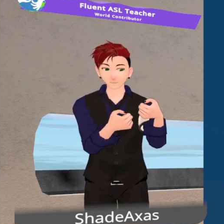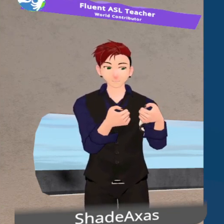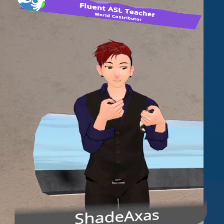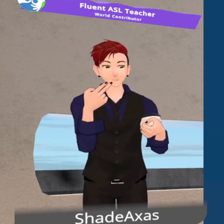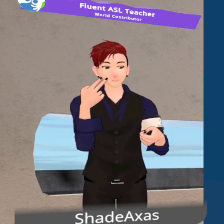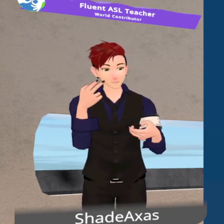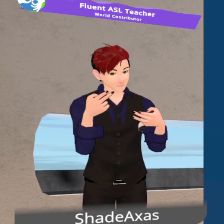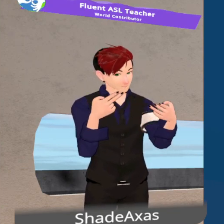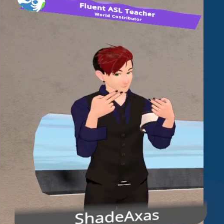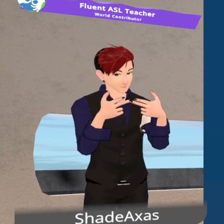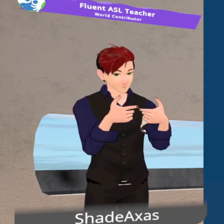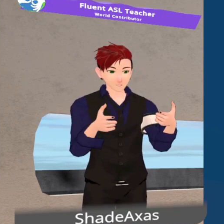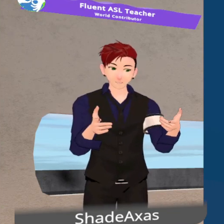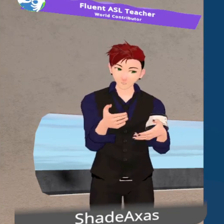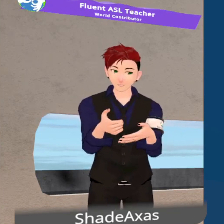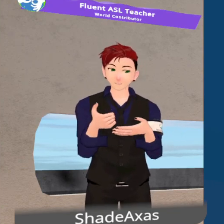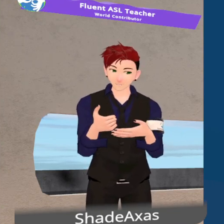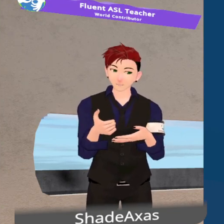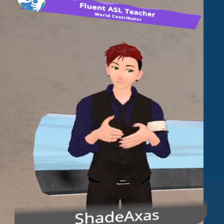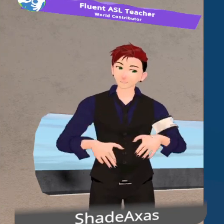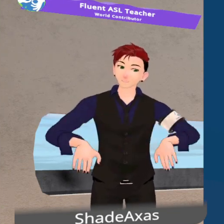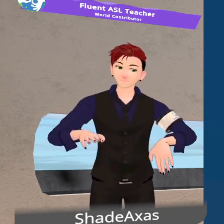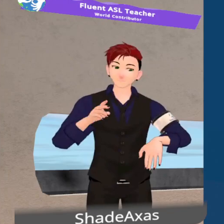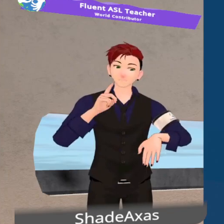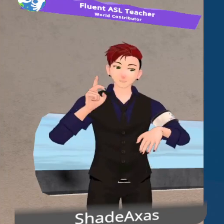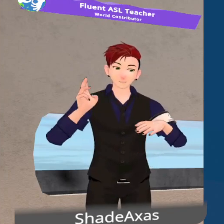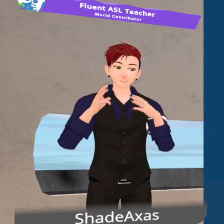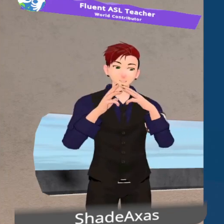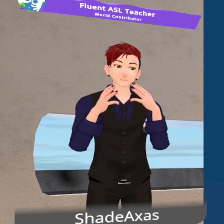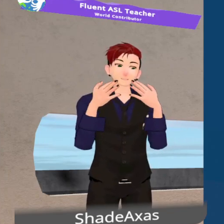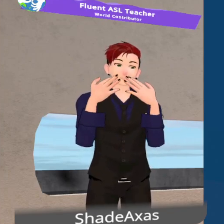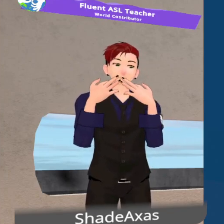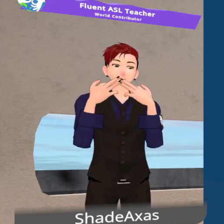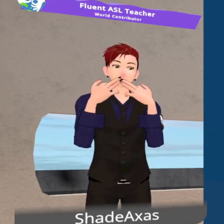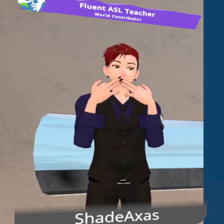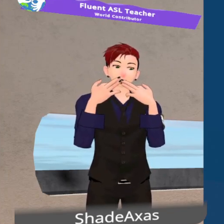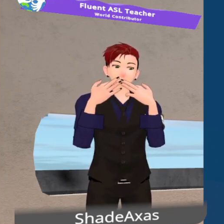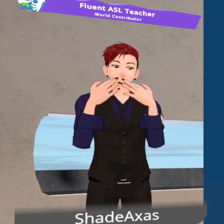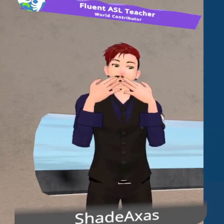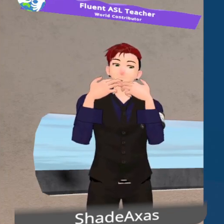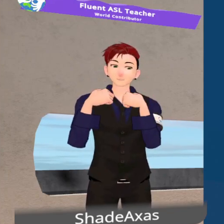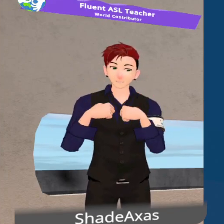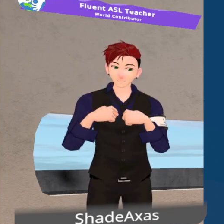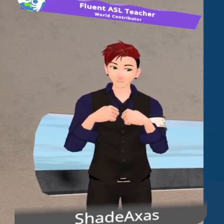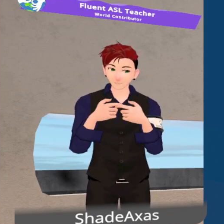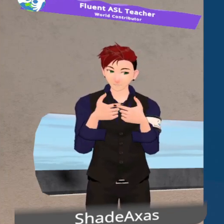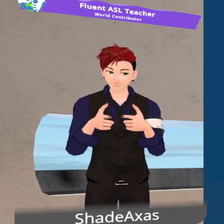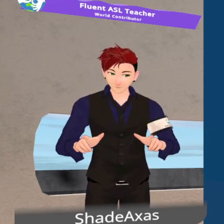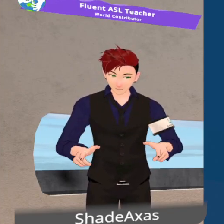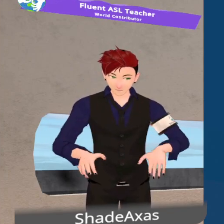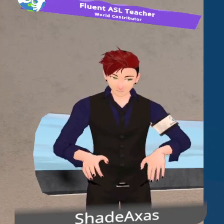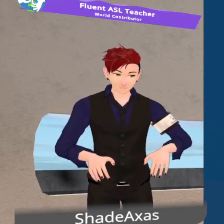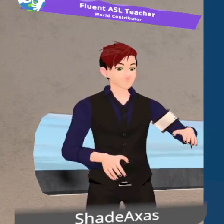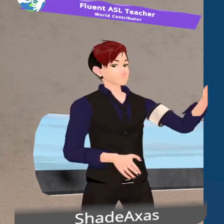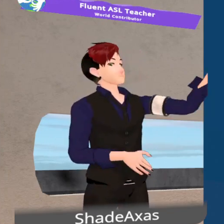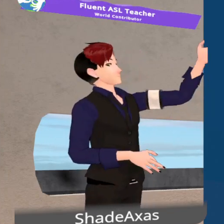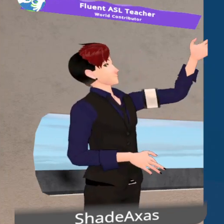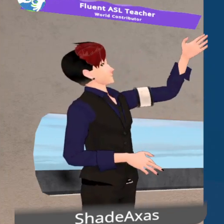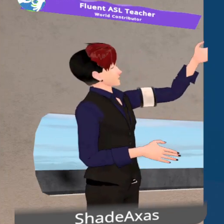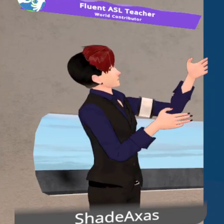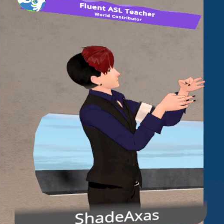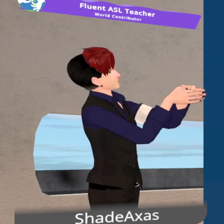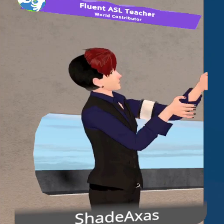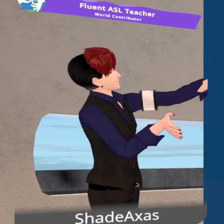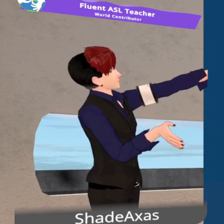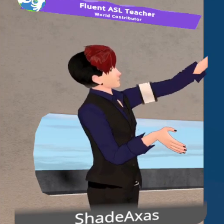little extra support of a visual language helps. So the deaf community they cherish sign language.